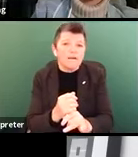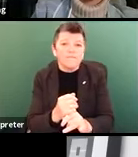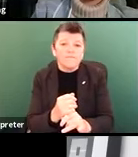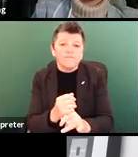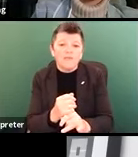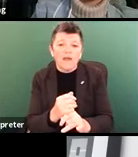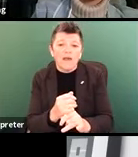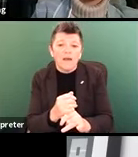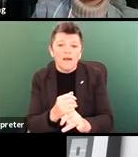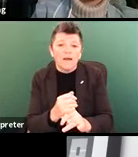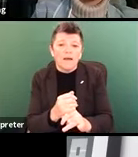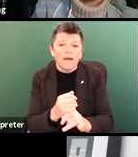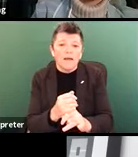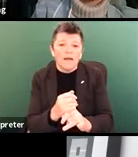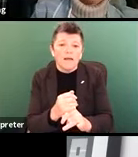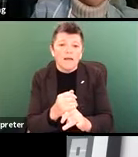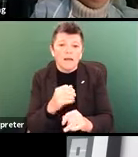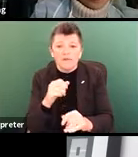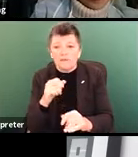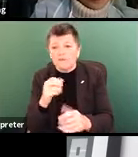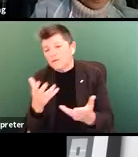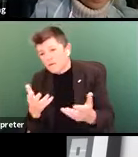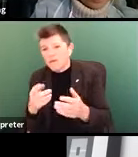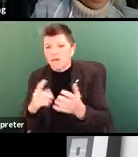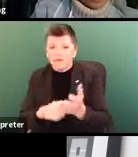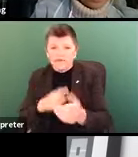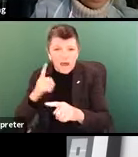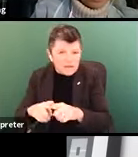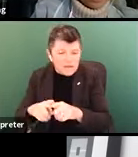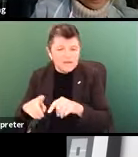of taxation and